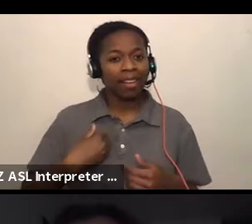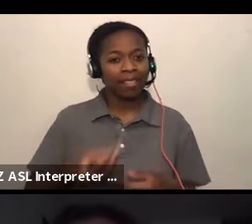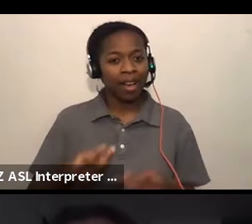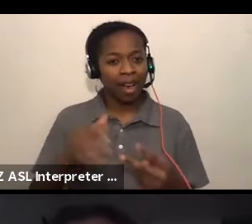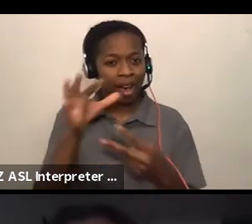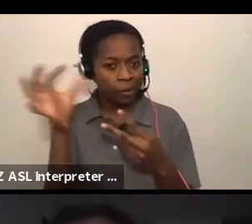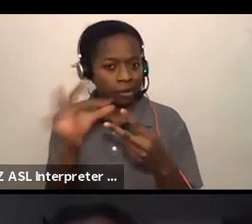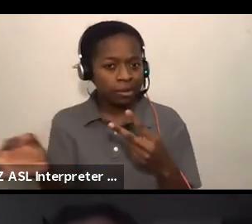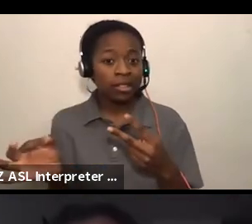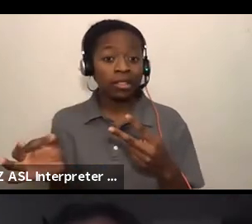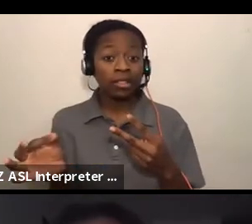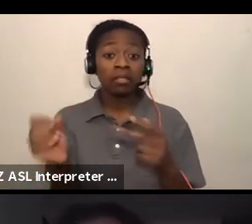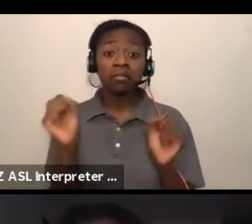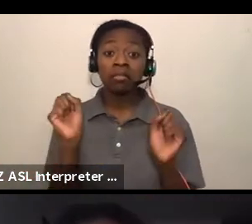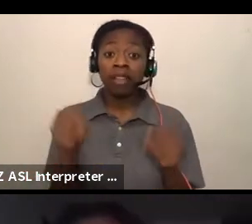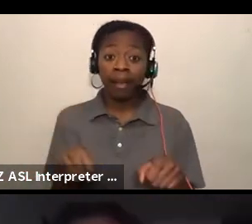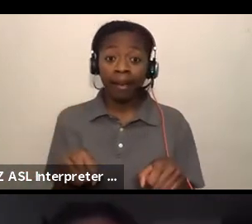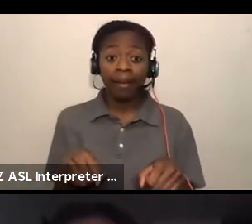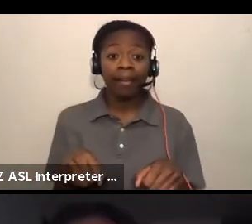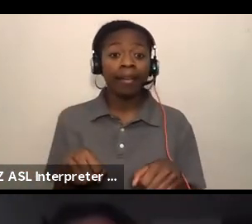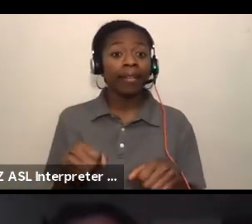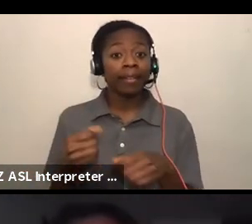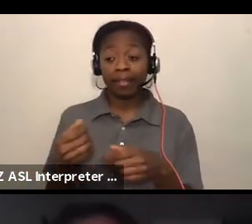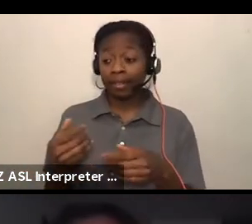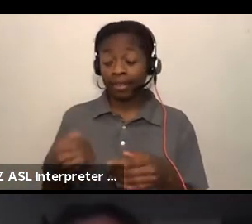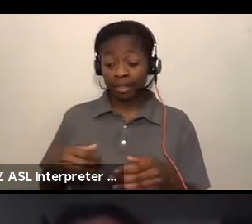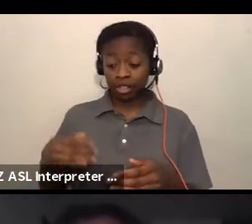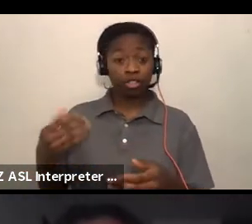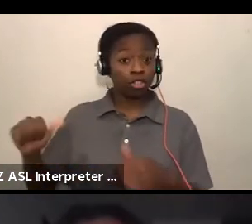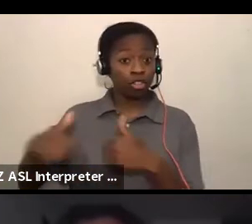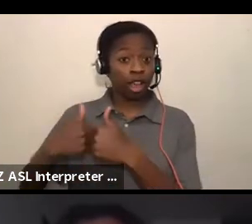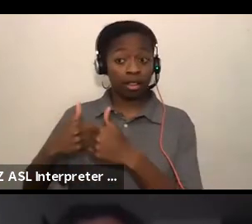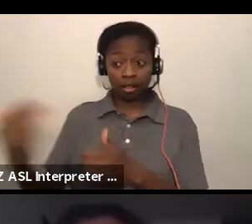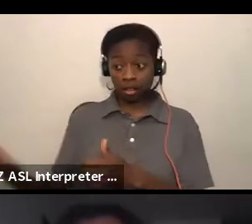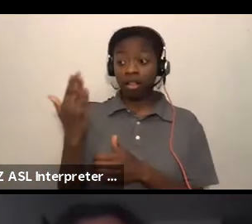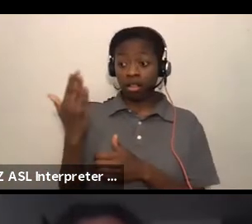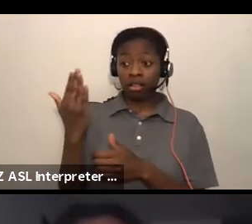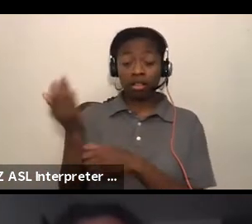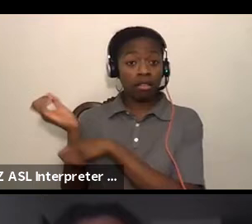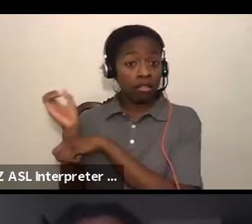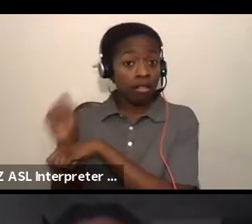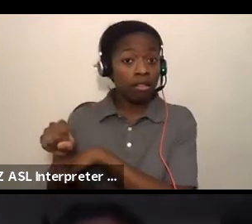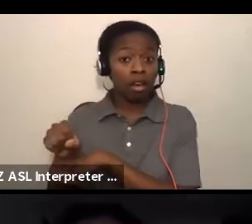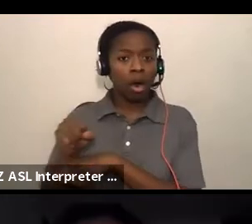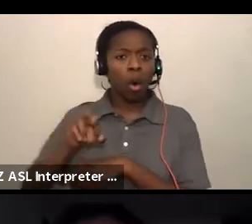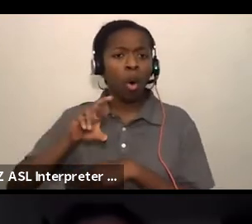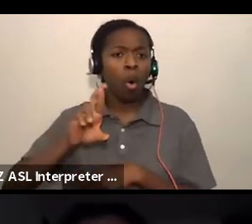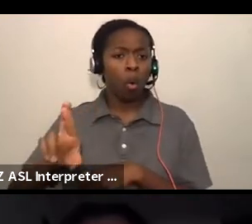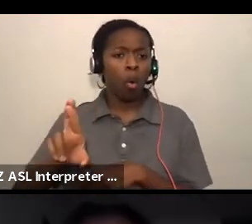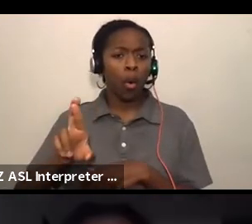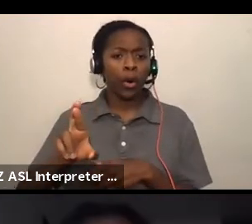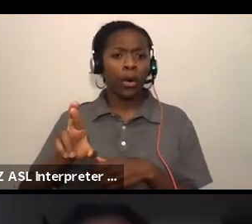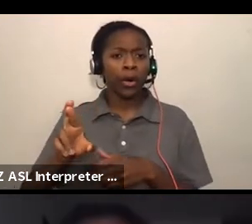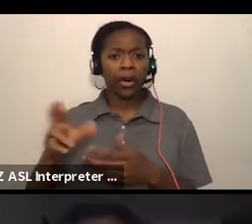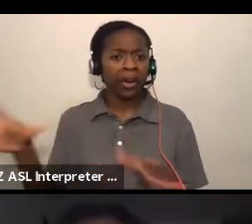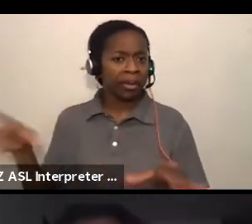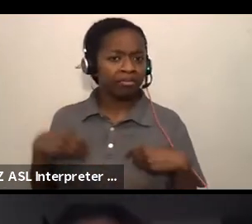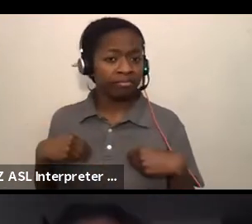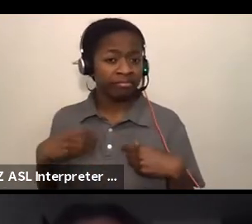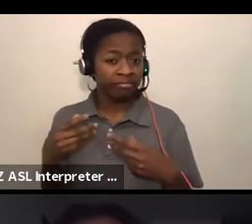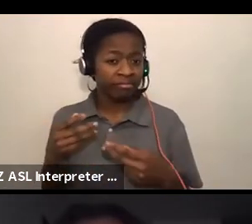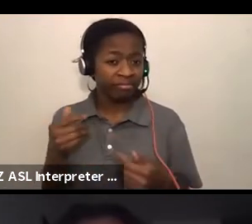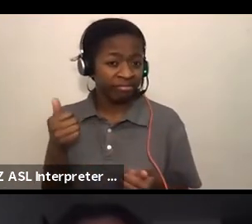like surmount the challenge like brought up in front of you, or like either like fall in line with like what is given. And like I've been